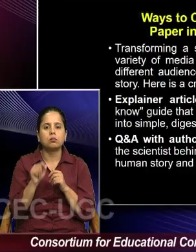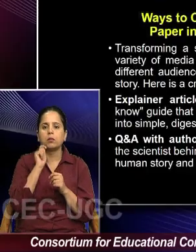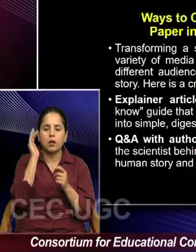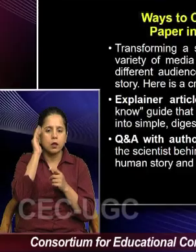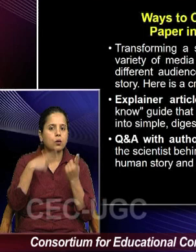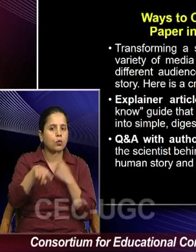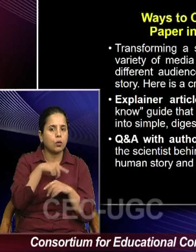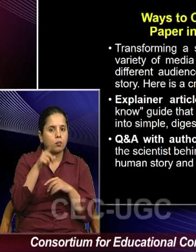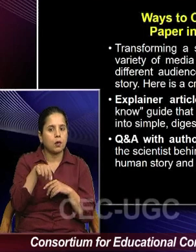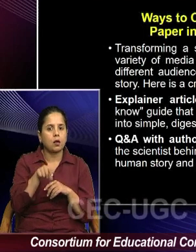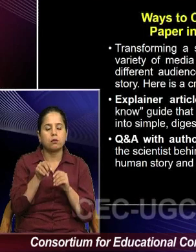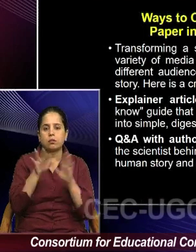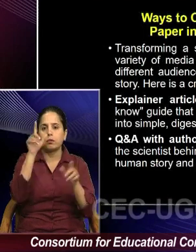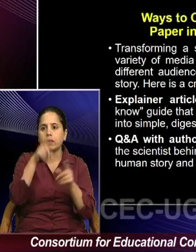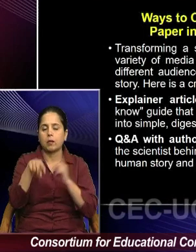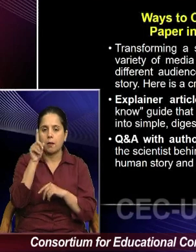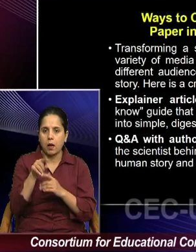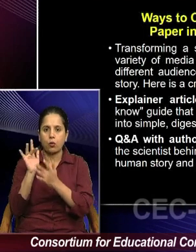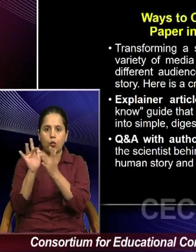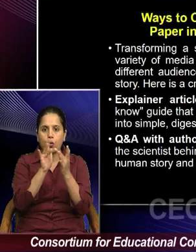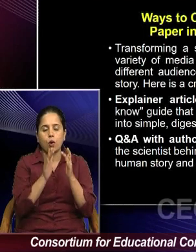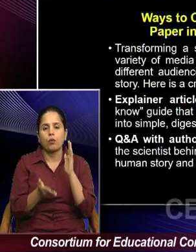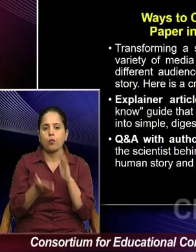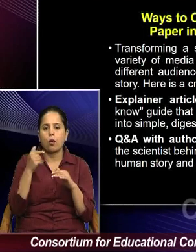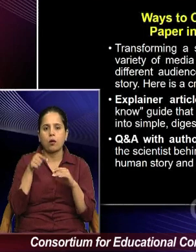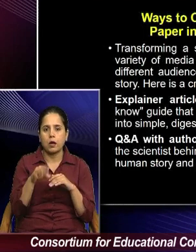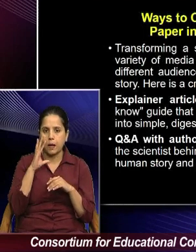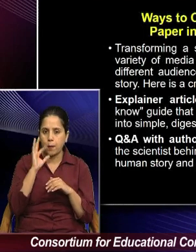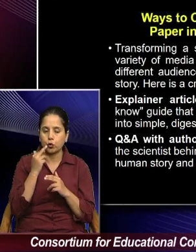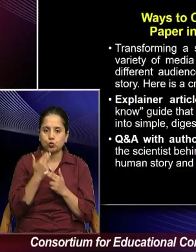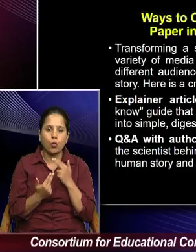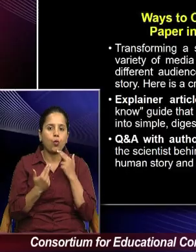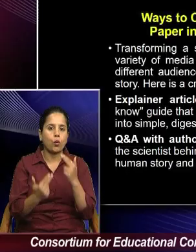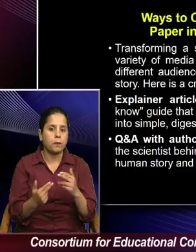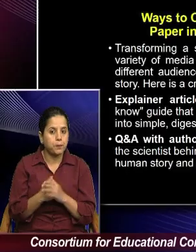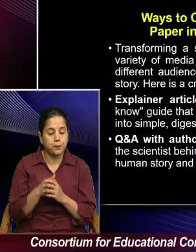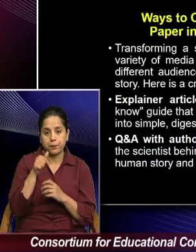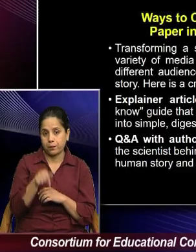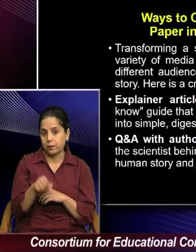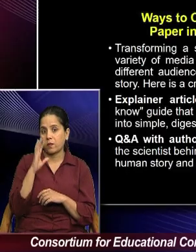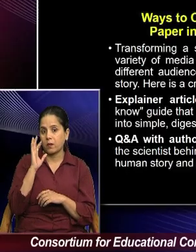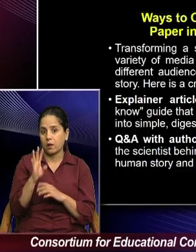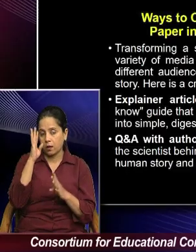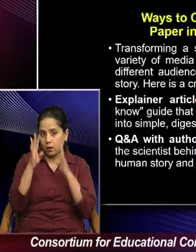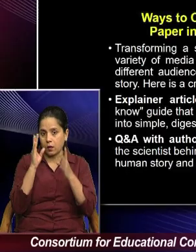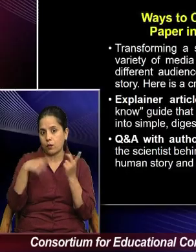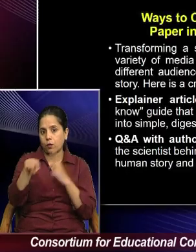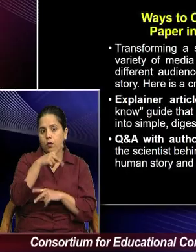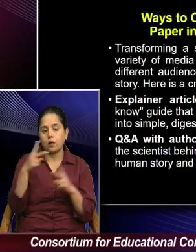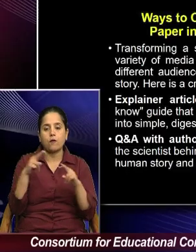you to reach different audiences and tell a more complete story. Here is a creative line for each